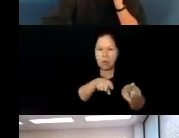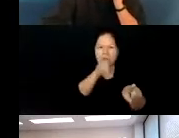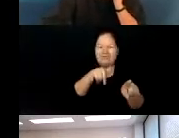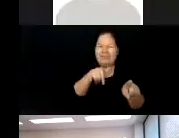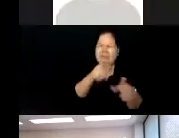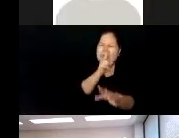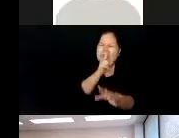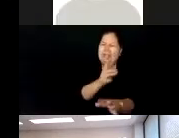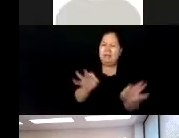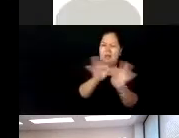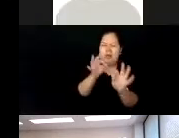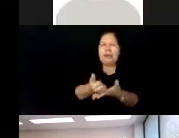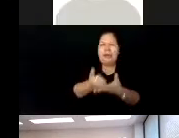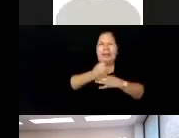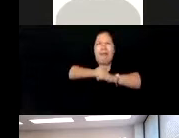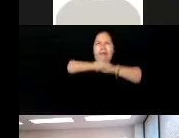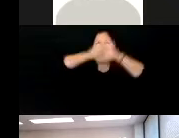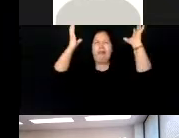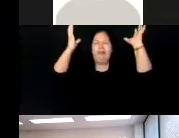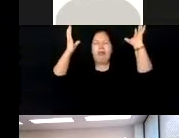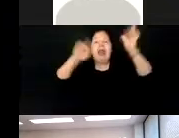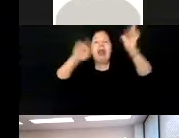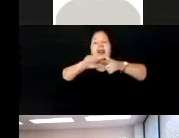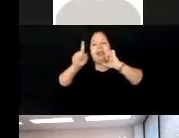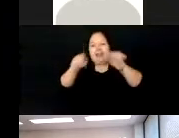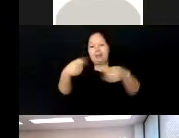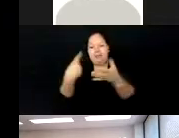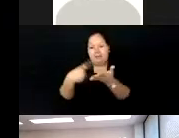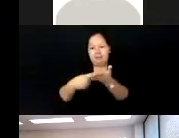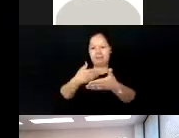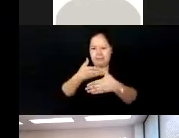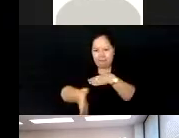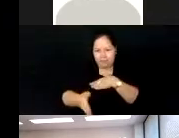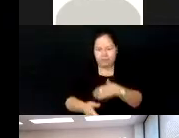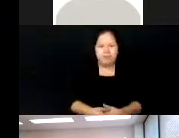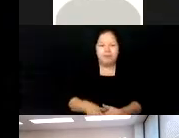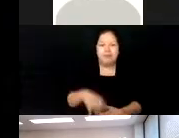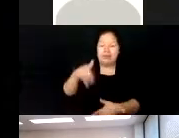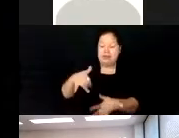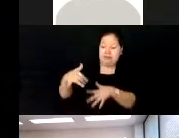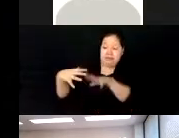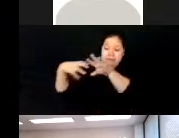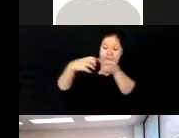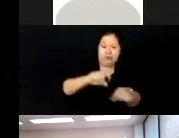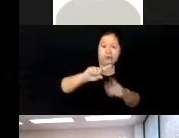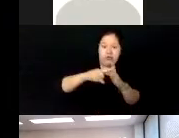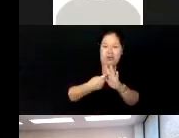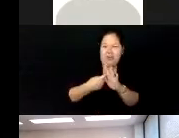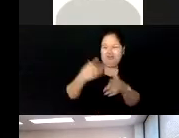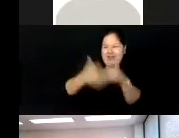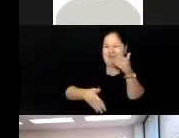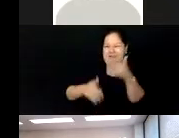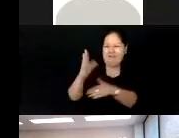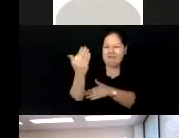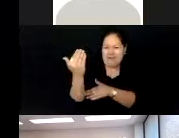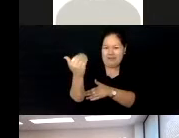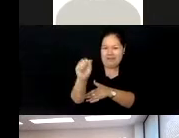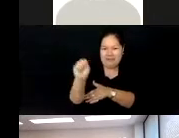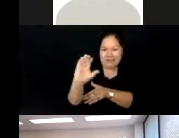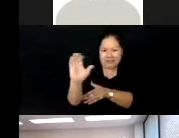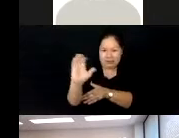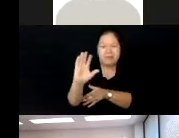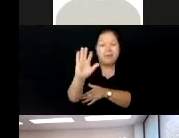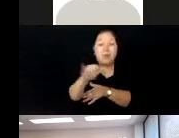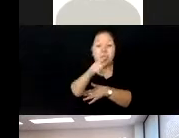piece. The sustained era of colonialism in the Americas began at the end of the 15th century, and that was led primarily by